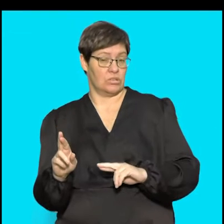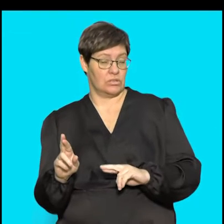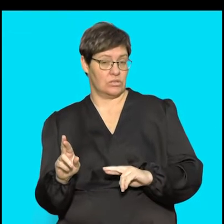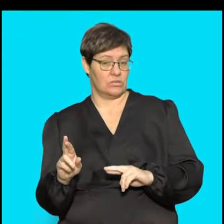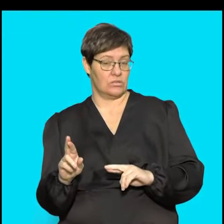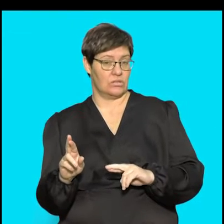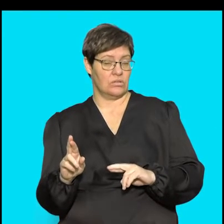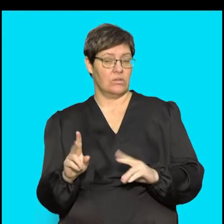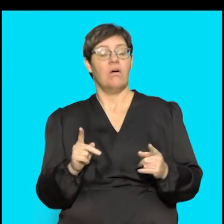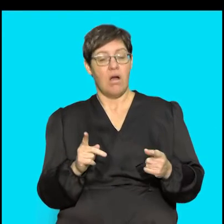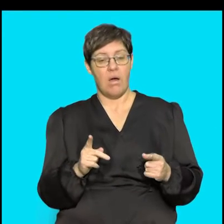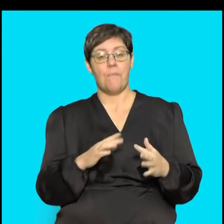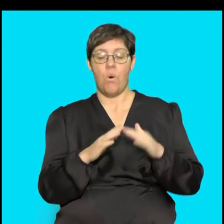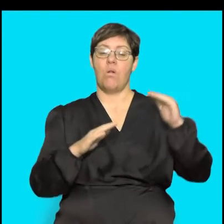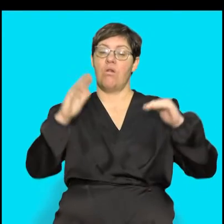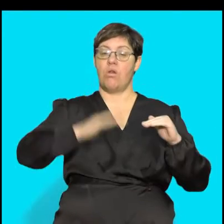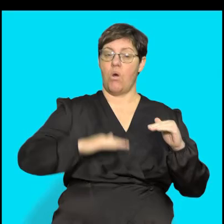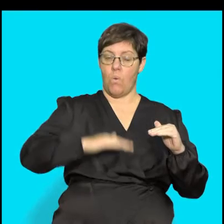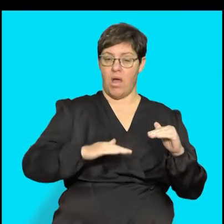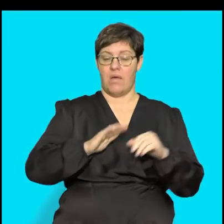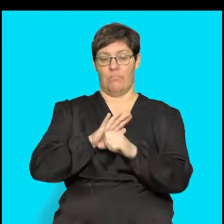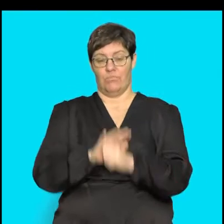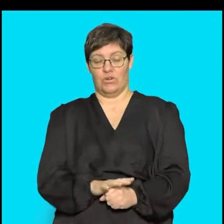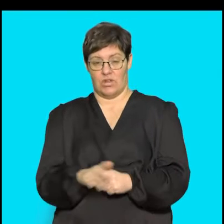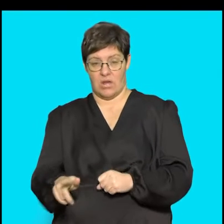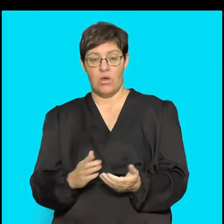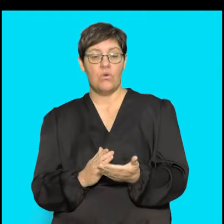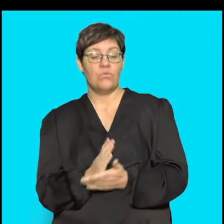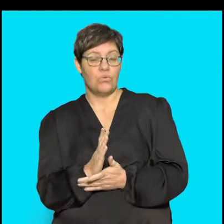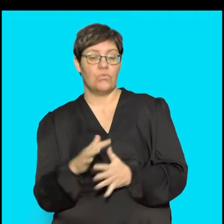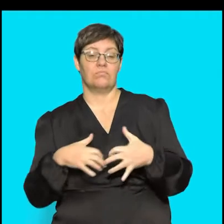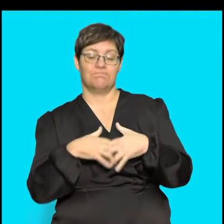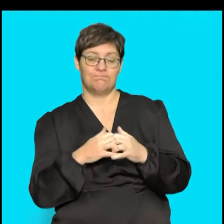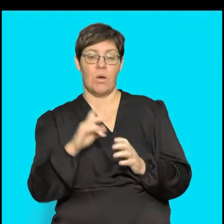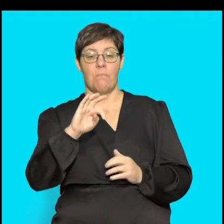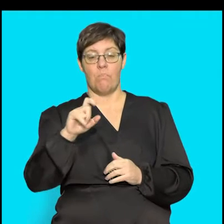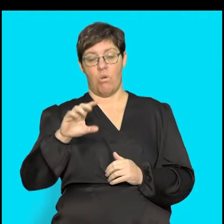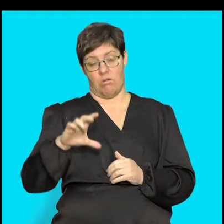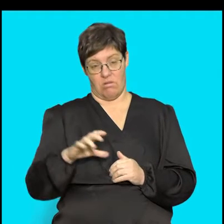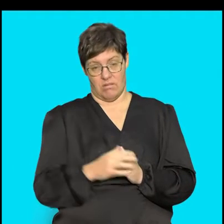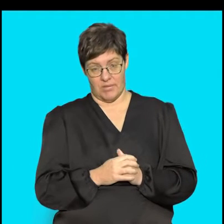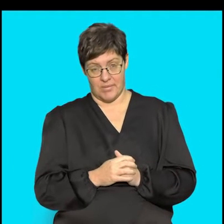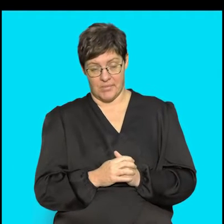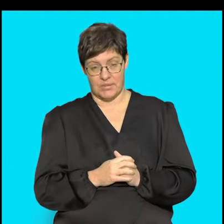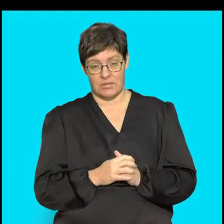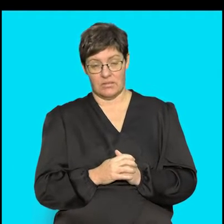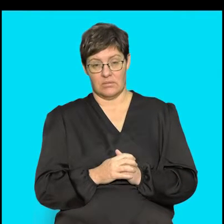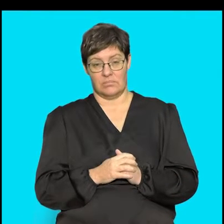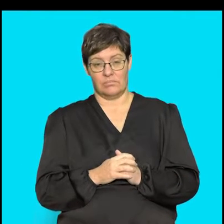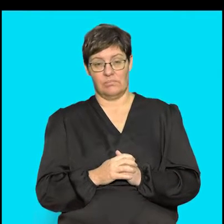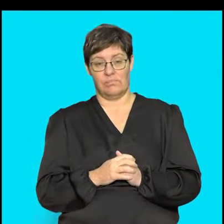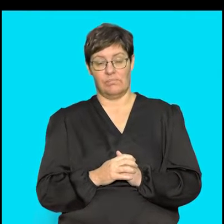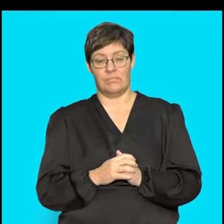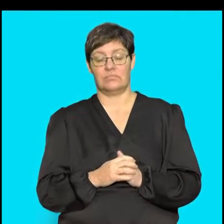response is to react to lower the pressure by forming less number of moles